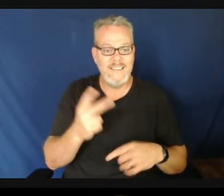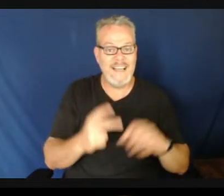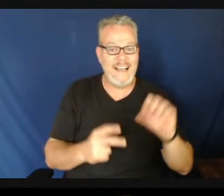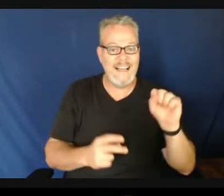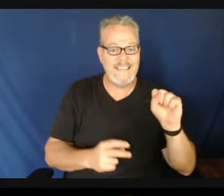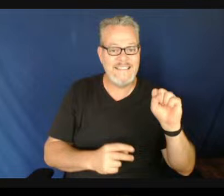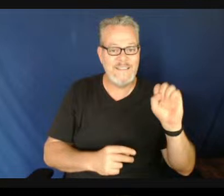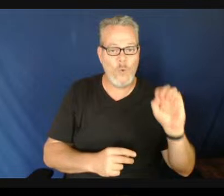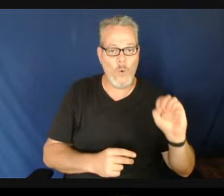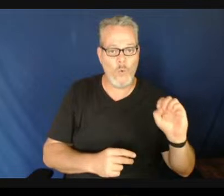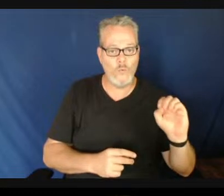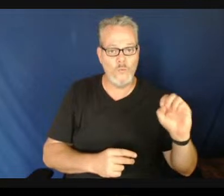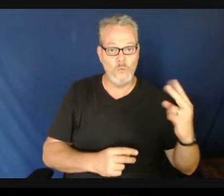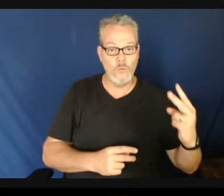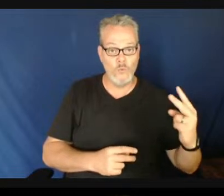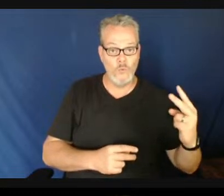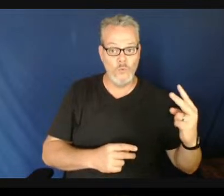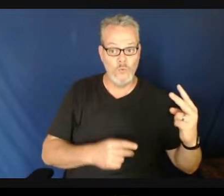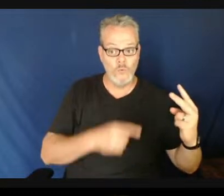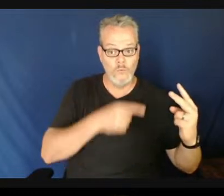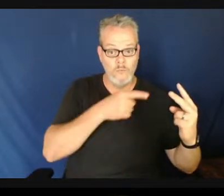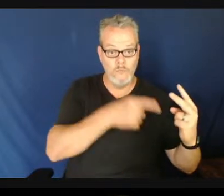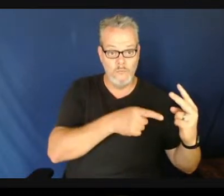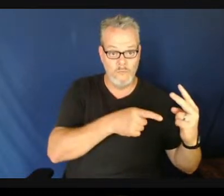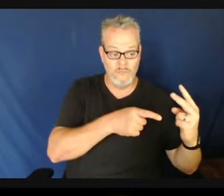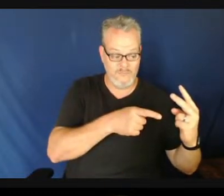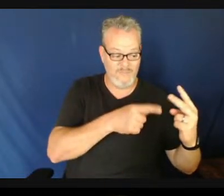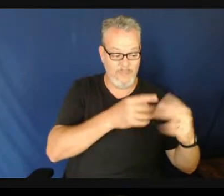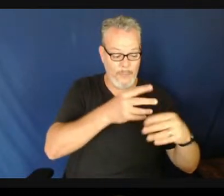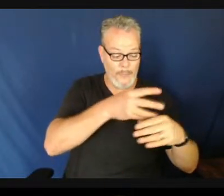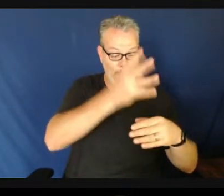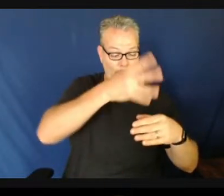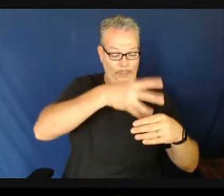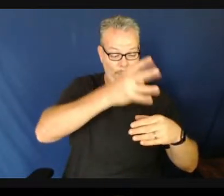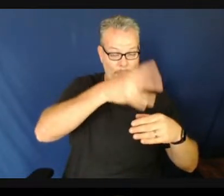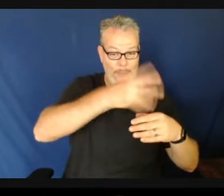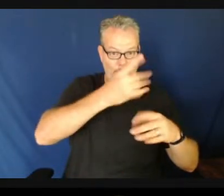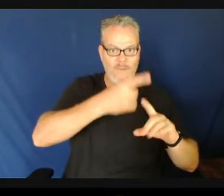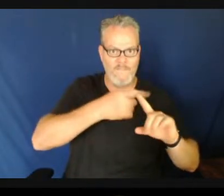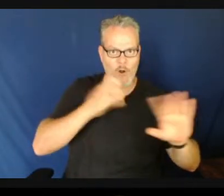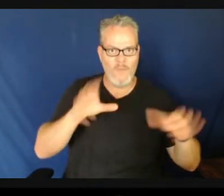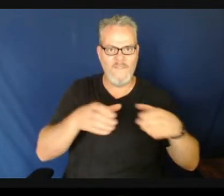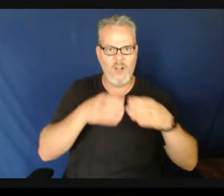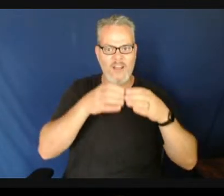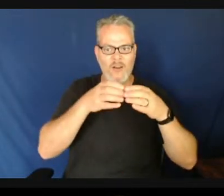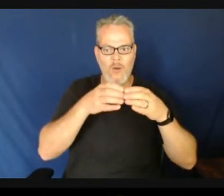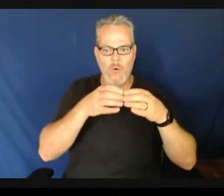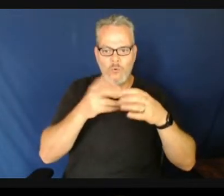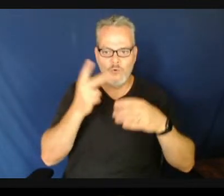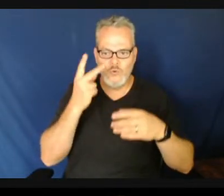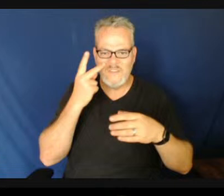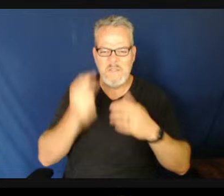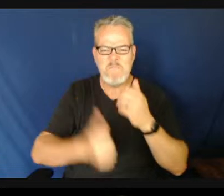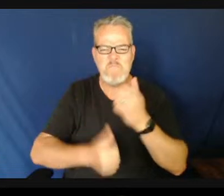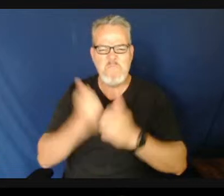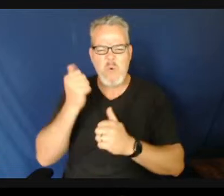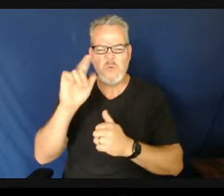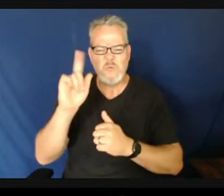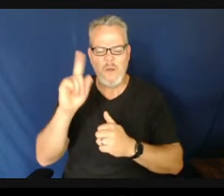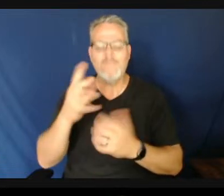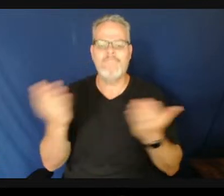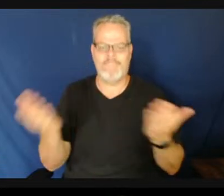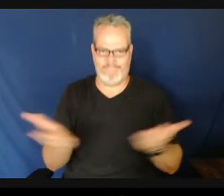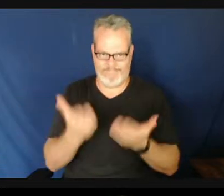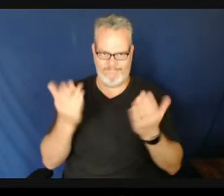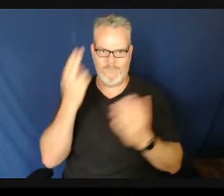SO2 emitted from the volcano. Let's zoom it in a little more here. Impacts are mostly on Hawaii Island, but you